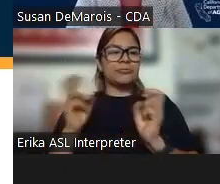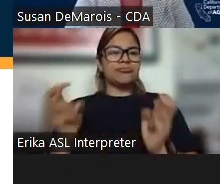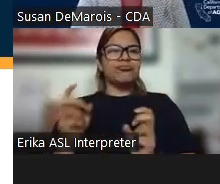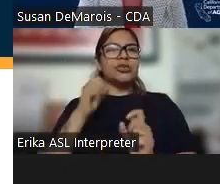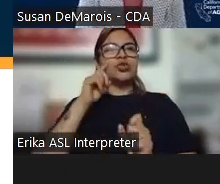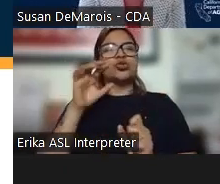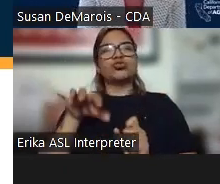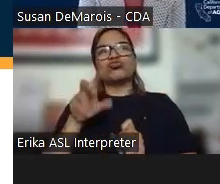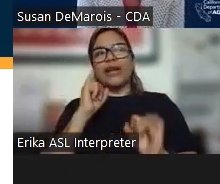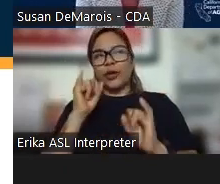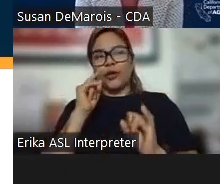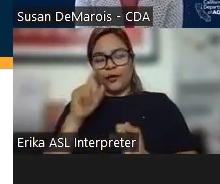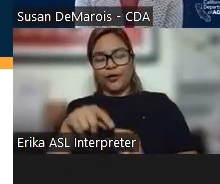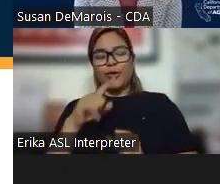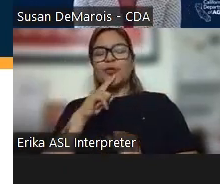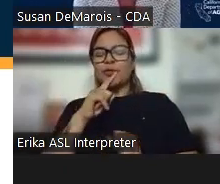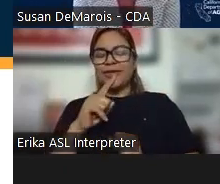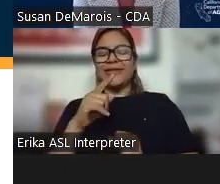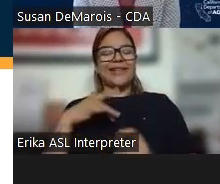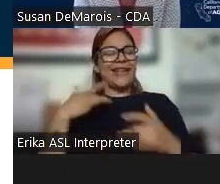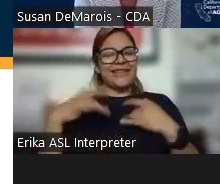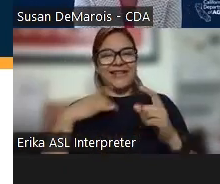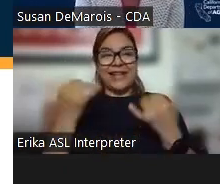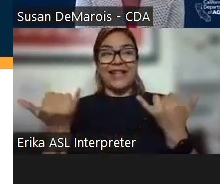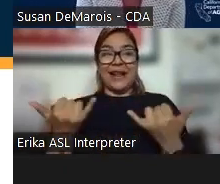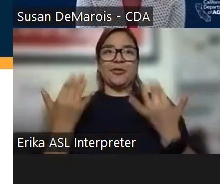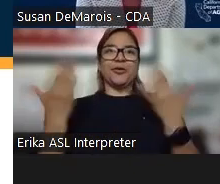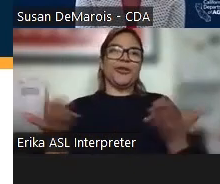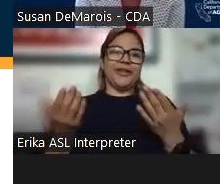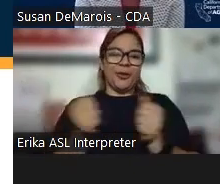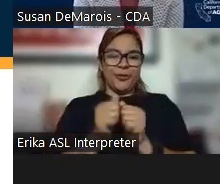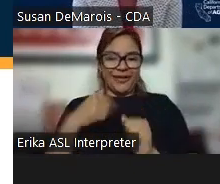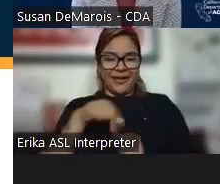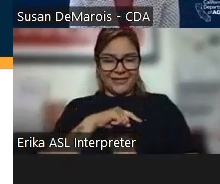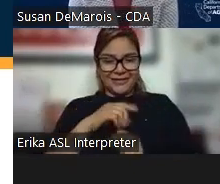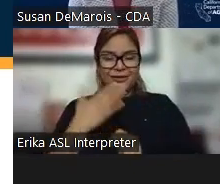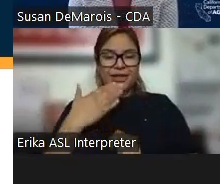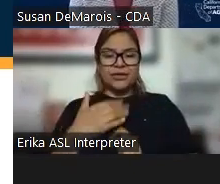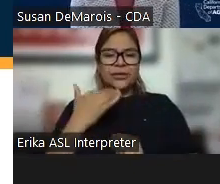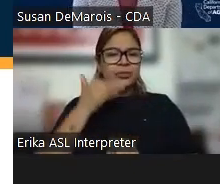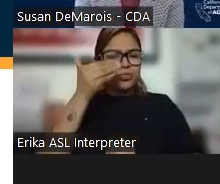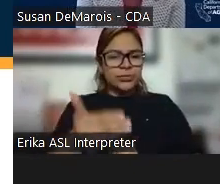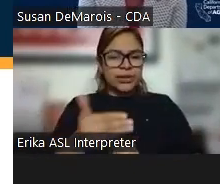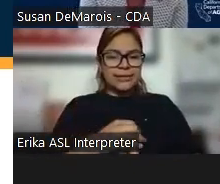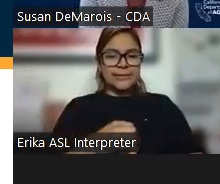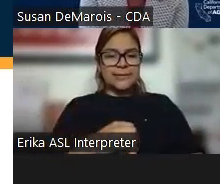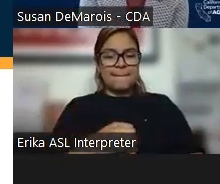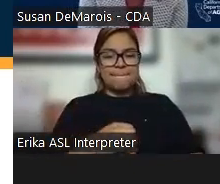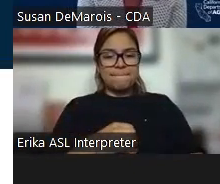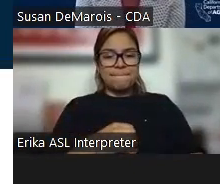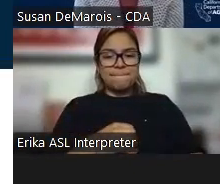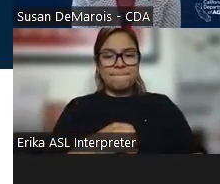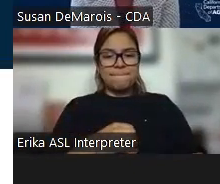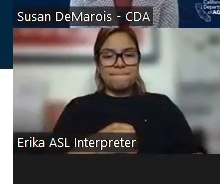selection of Kristen. So we're just thrilled that you're here. We'll go ahead and move to the next slide. Coming up